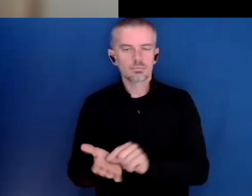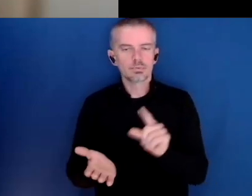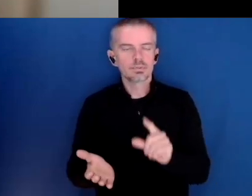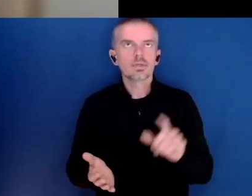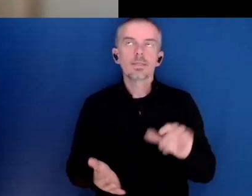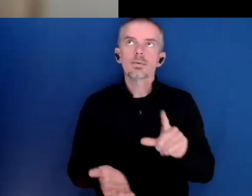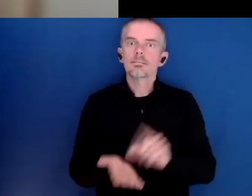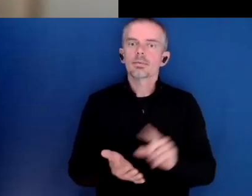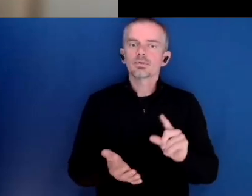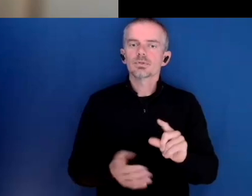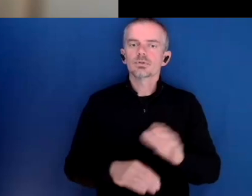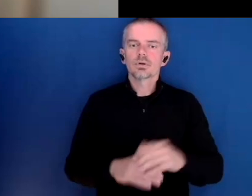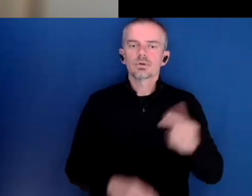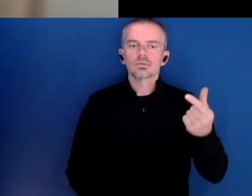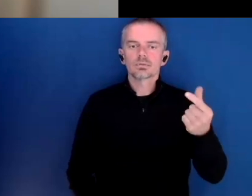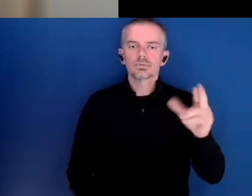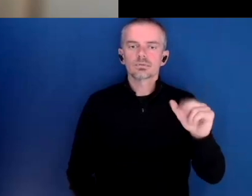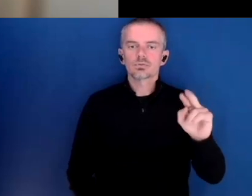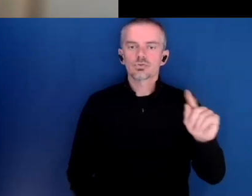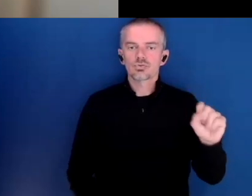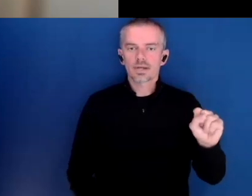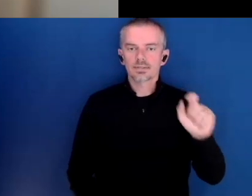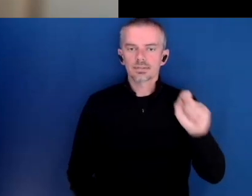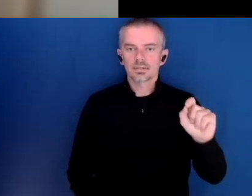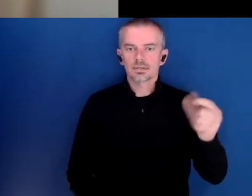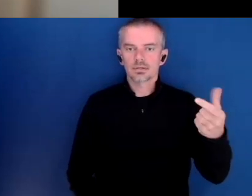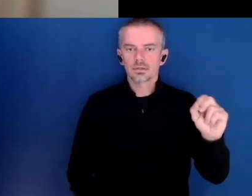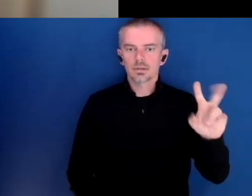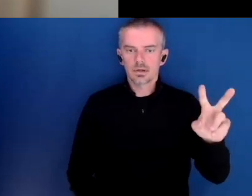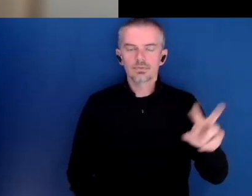on grants.gov. And if you email us at